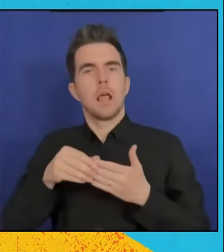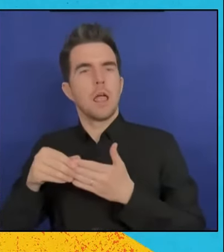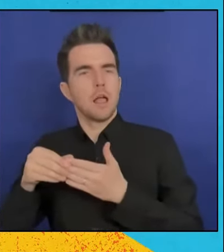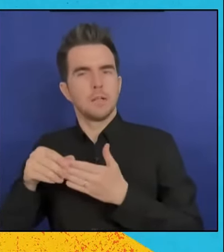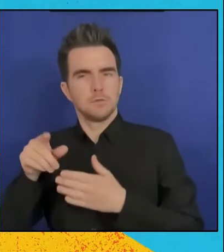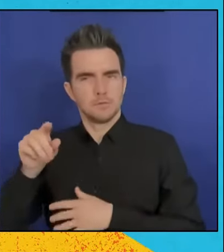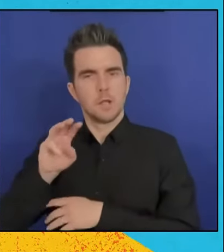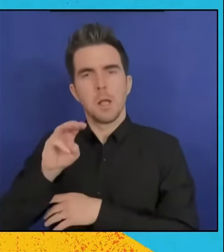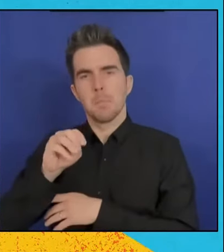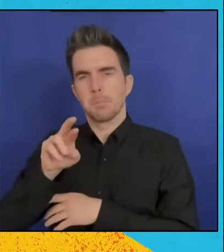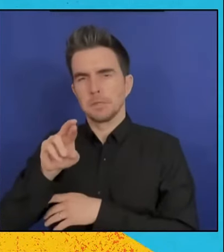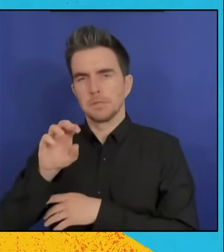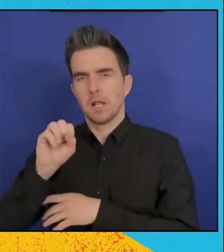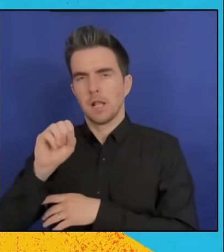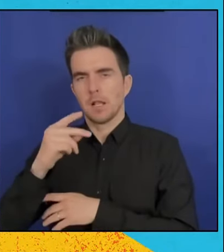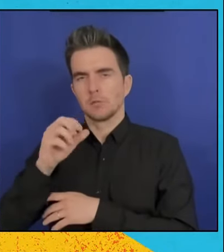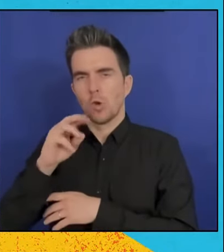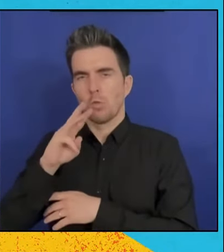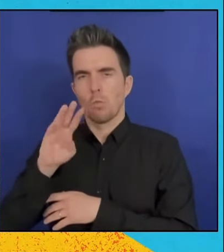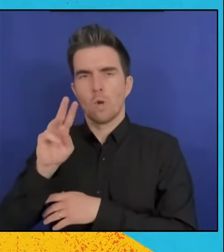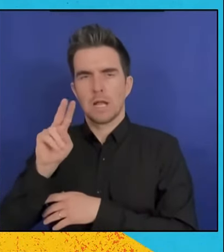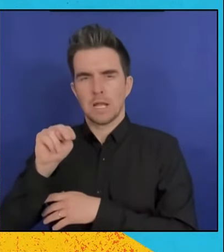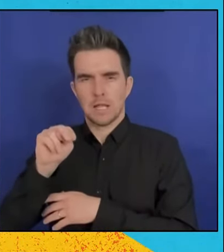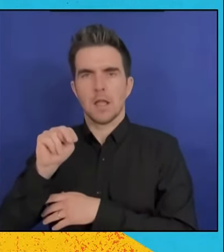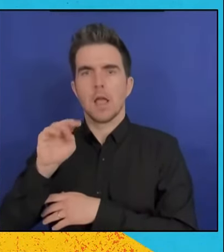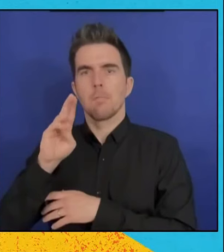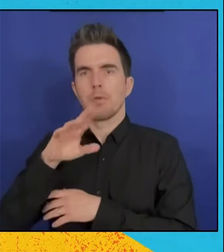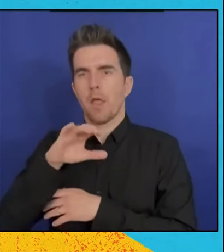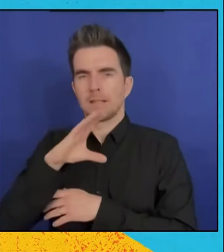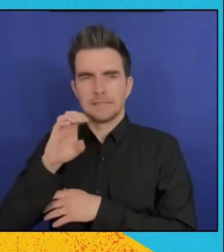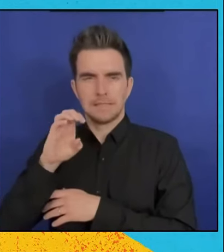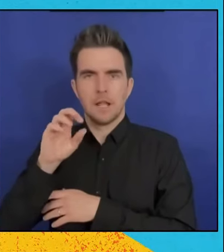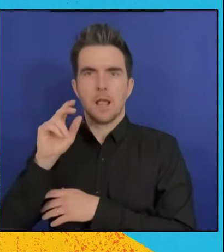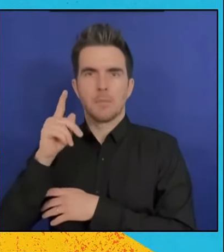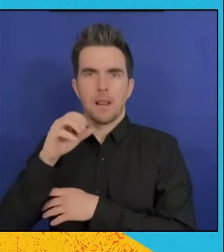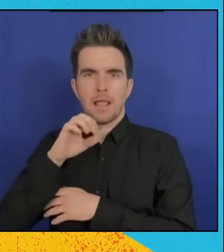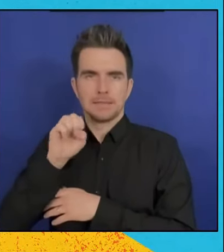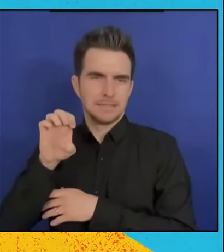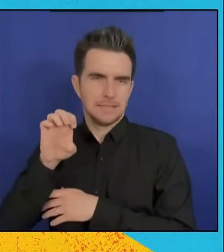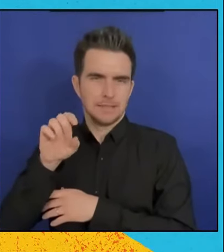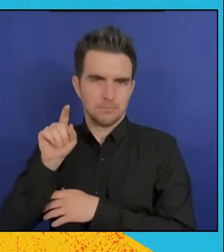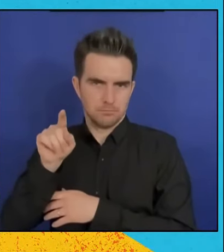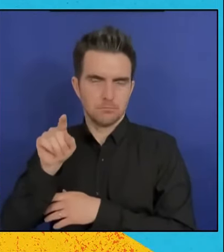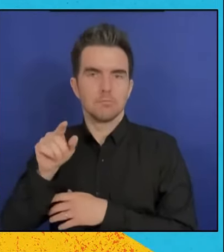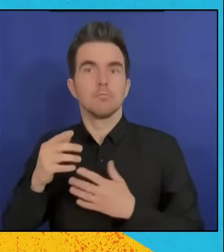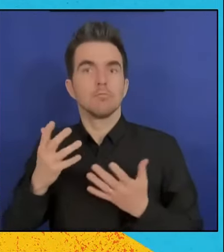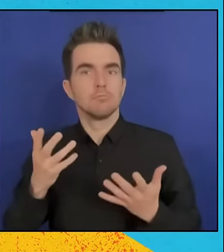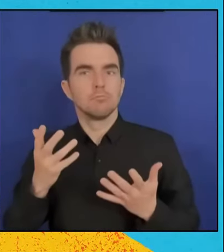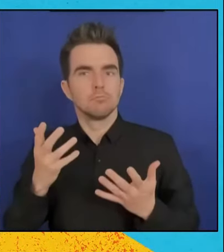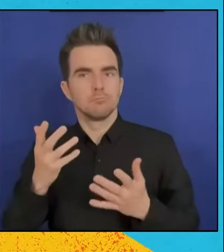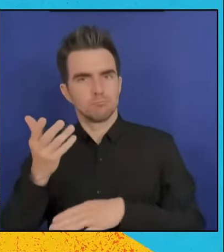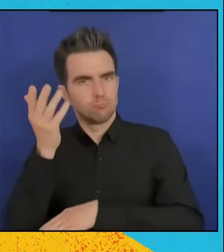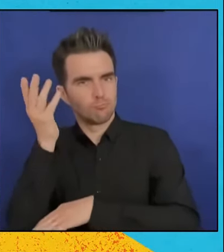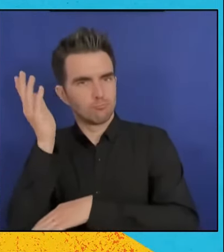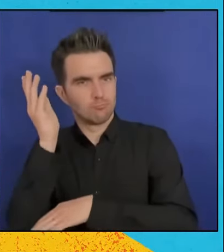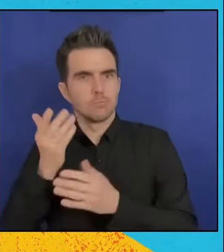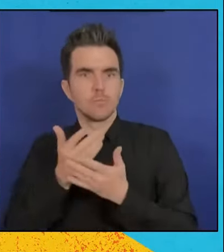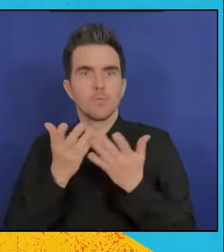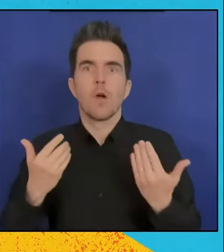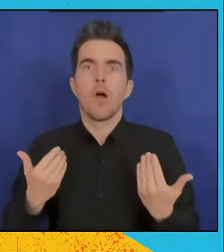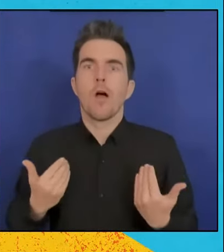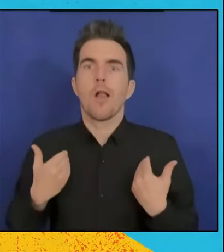conversation will be followed by a young leader's spotlight session on people and planet, Following the spotlight session, the forum will